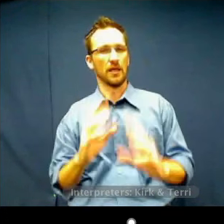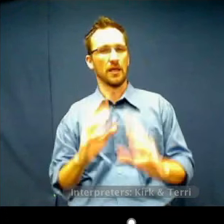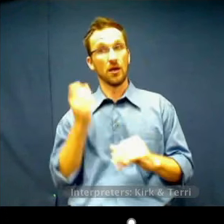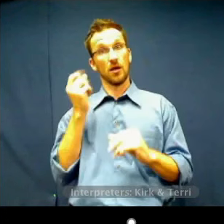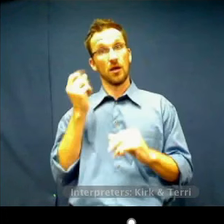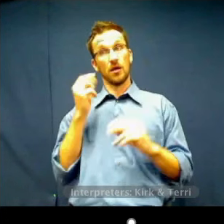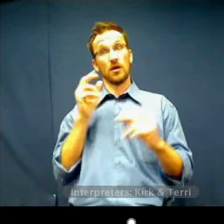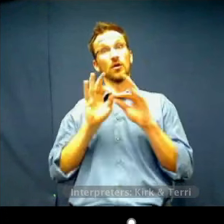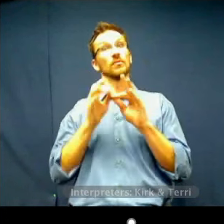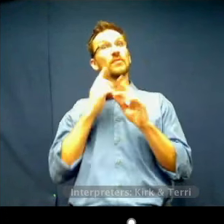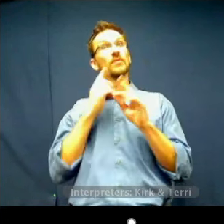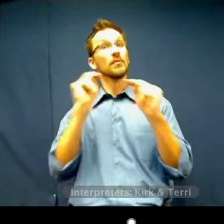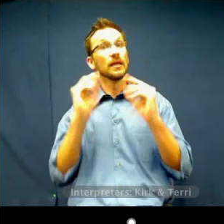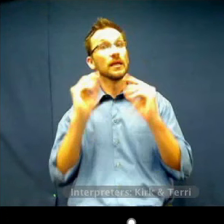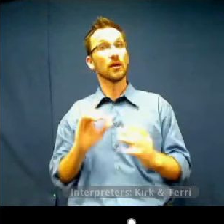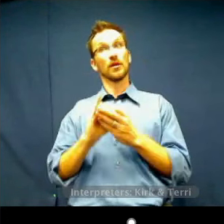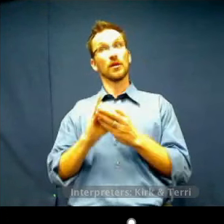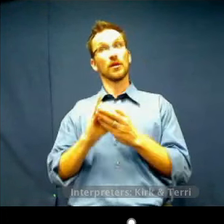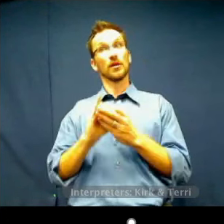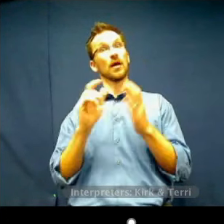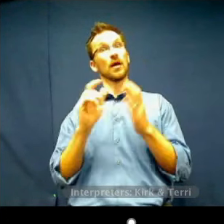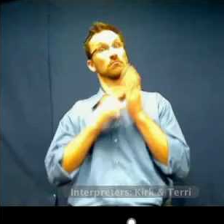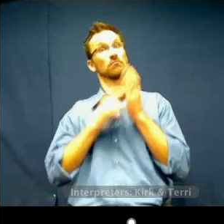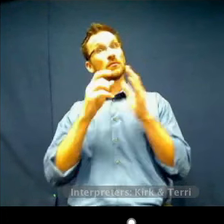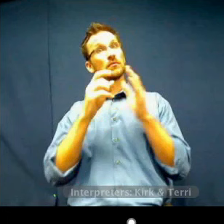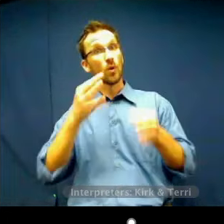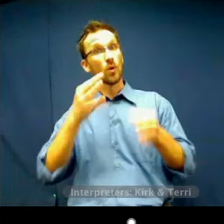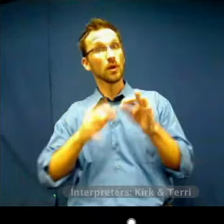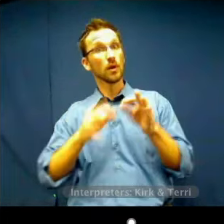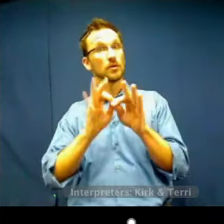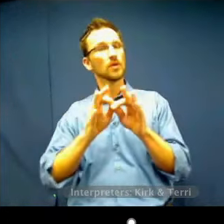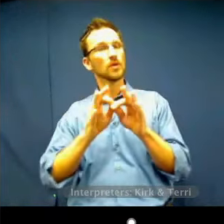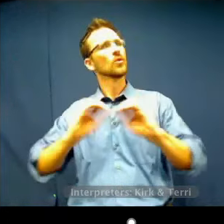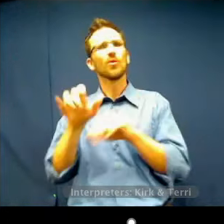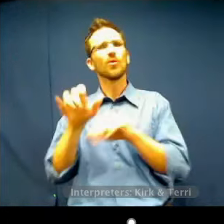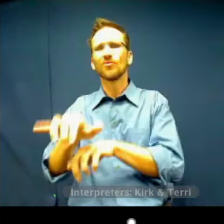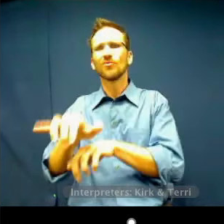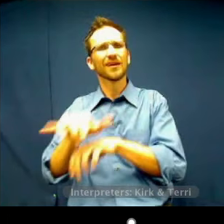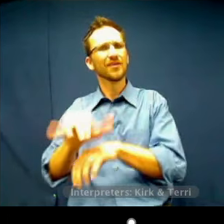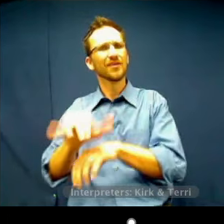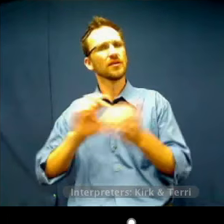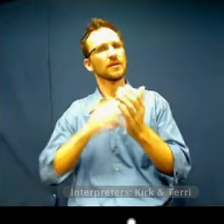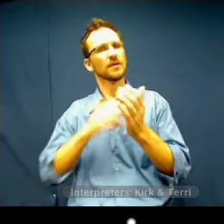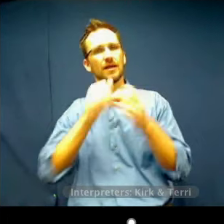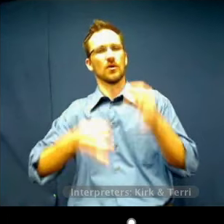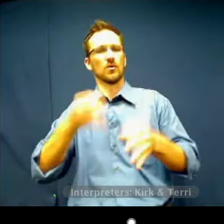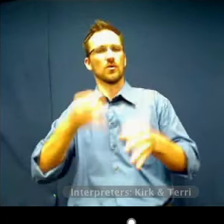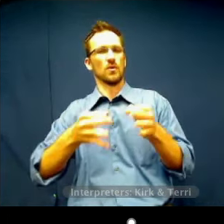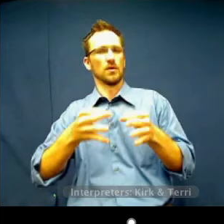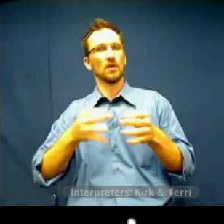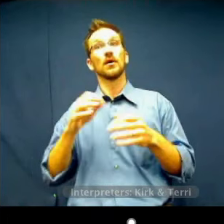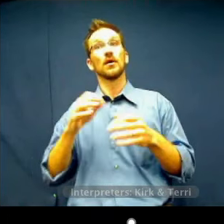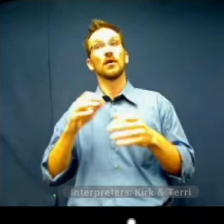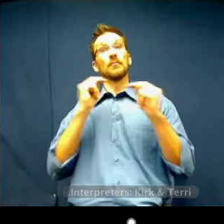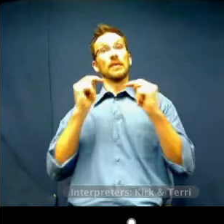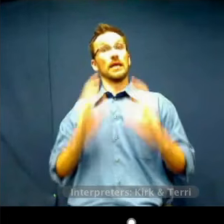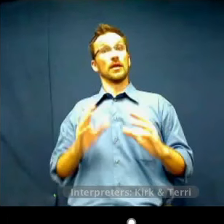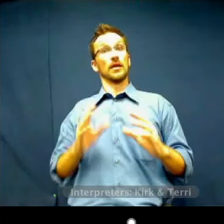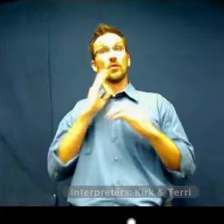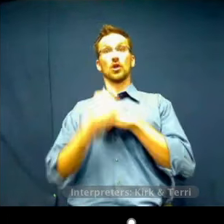is no oath. There is no record. There's an express agreement that the mediator will not be called and that nothing that happens during